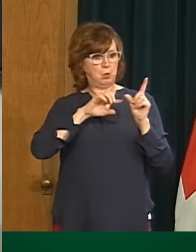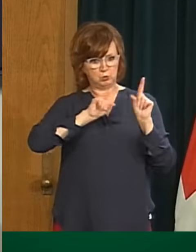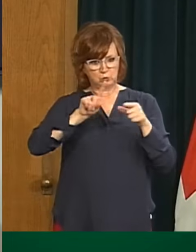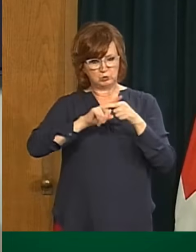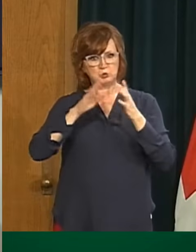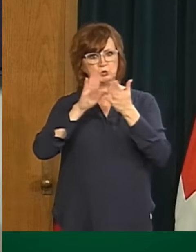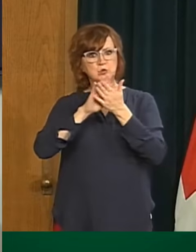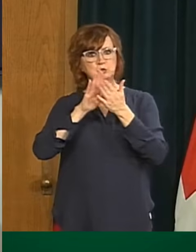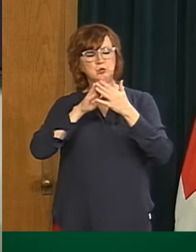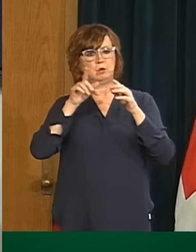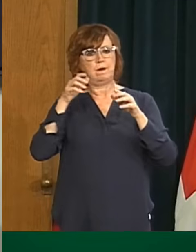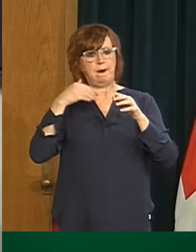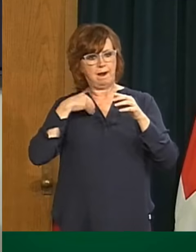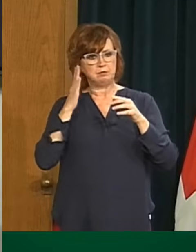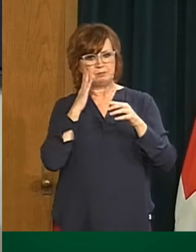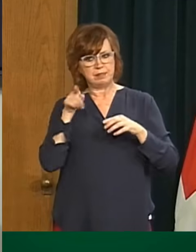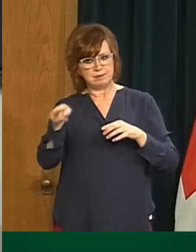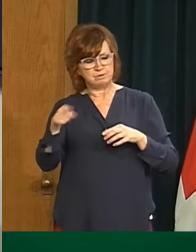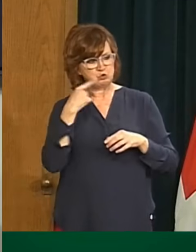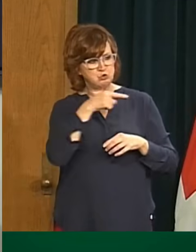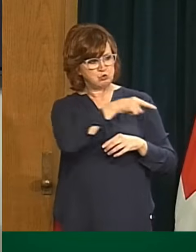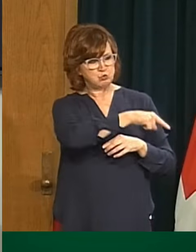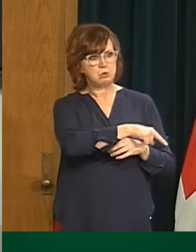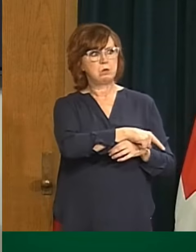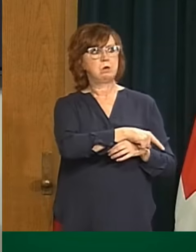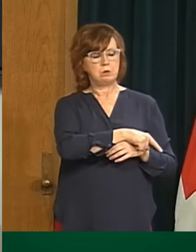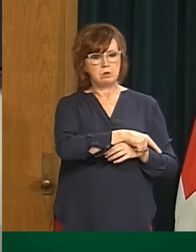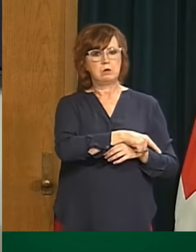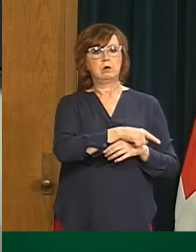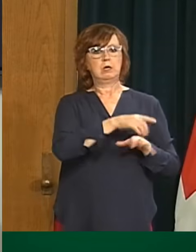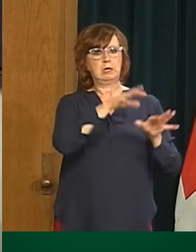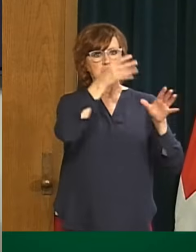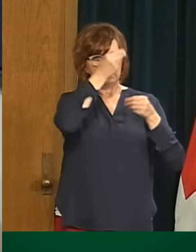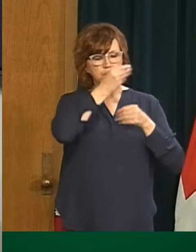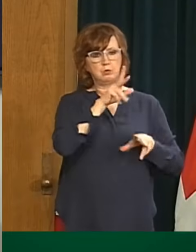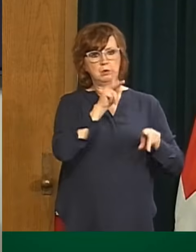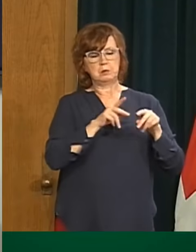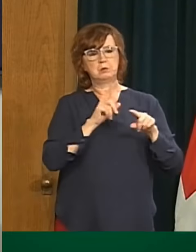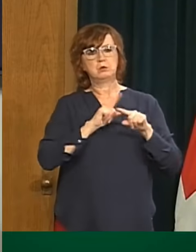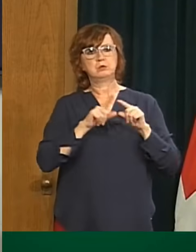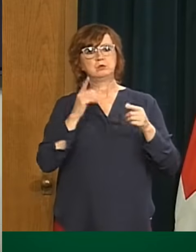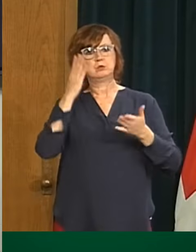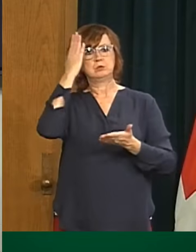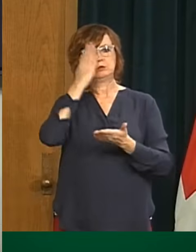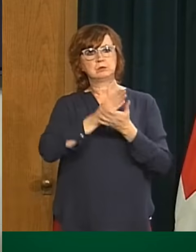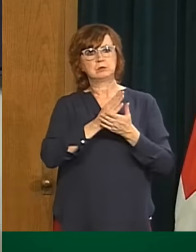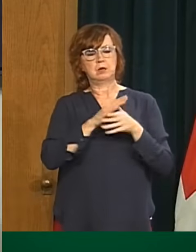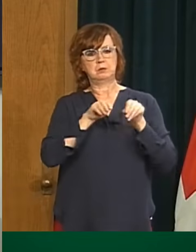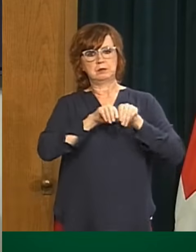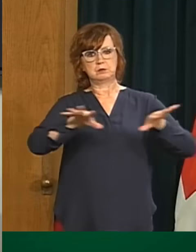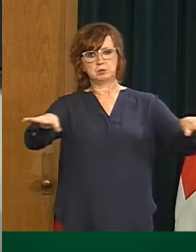self-isolate. And as Dr. Shahab has pointed out, getting ahead of the virus and trying to break those infection chains as quickly as we can.